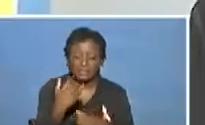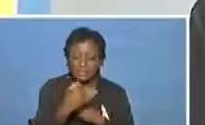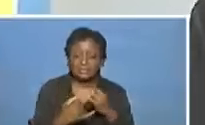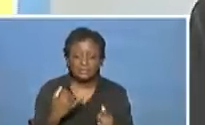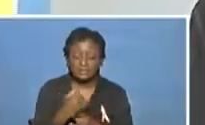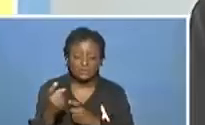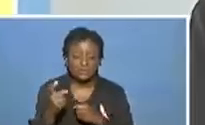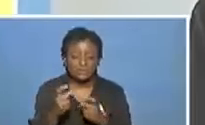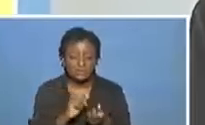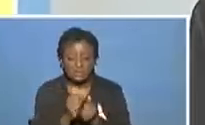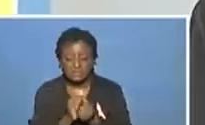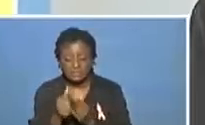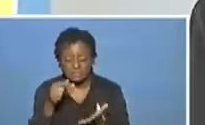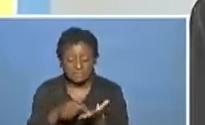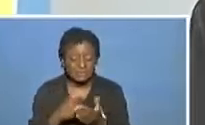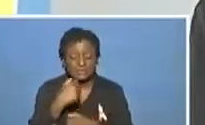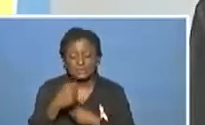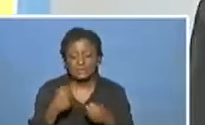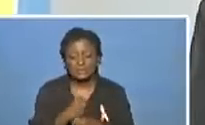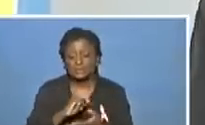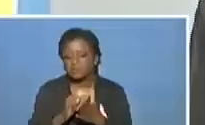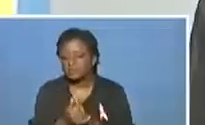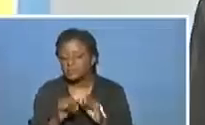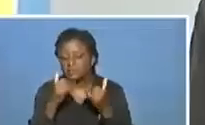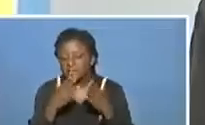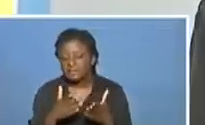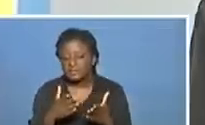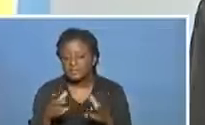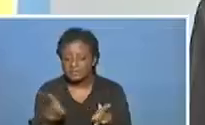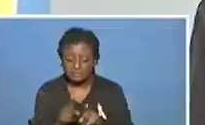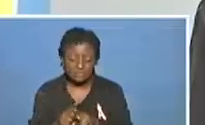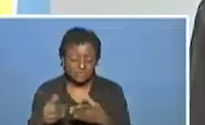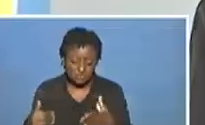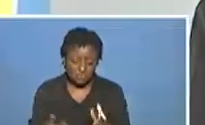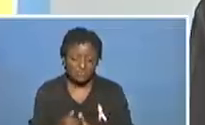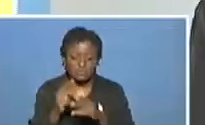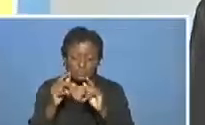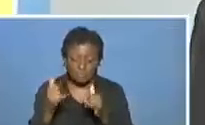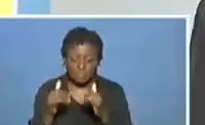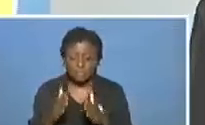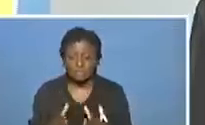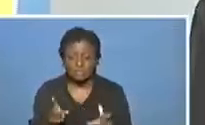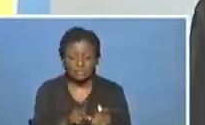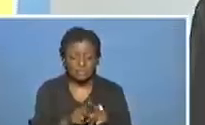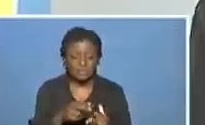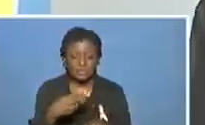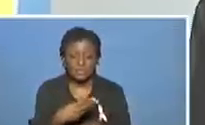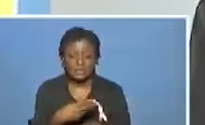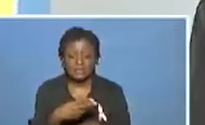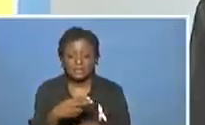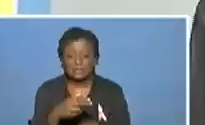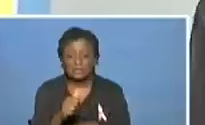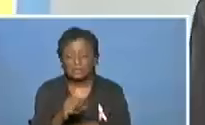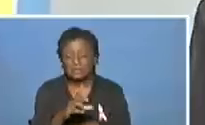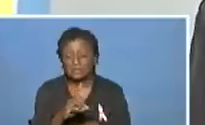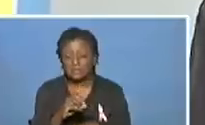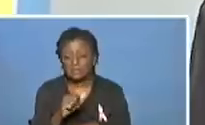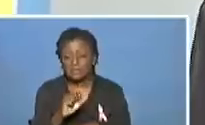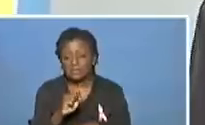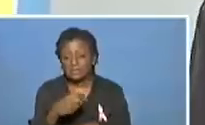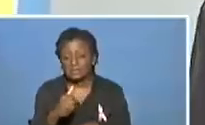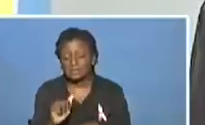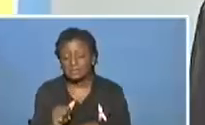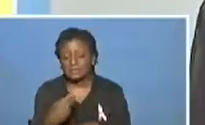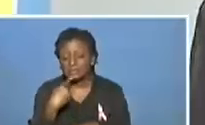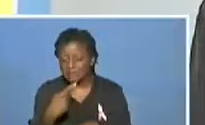year. So those players, along with the newcomers, like Hadassah said, the spirits